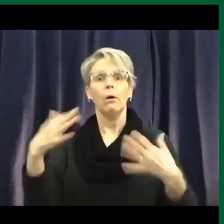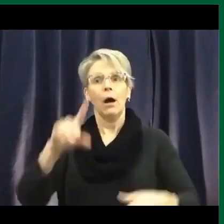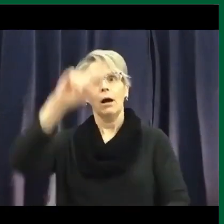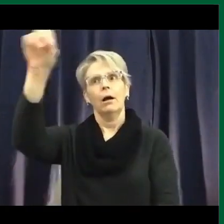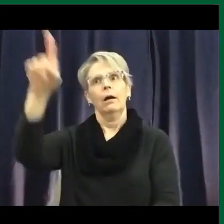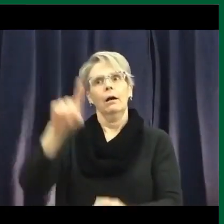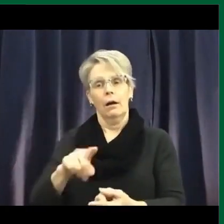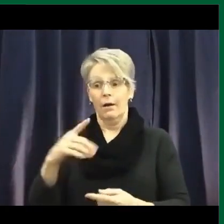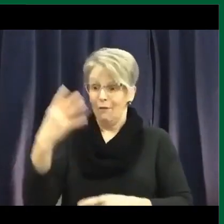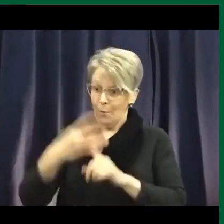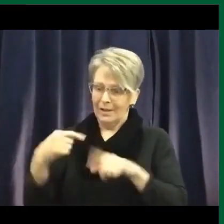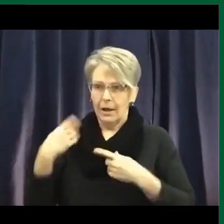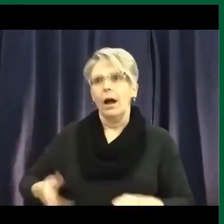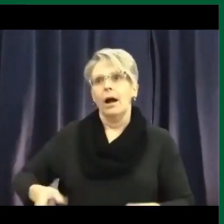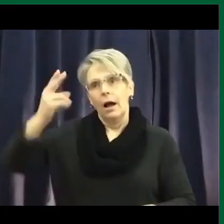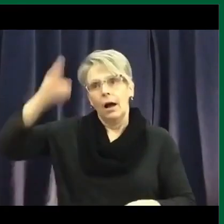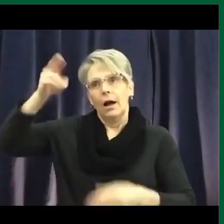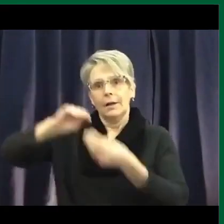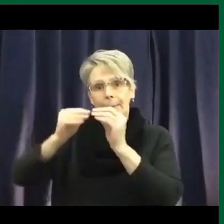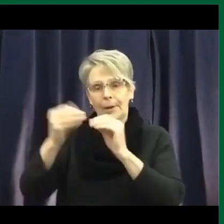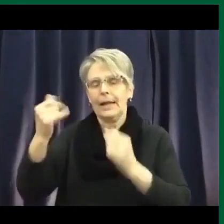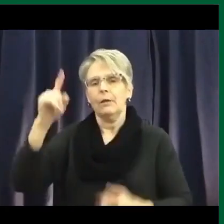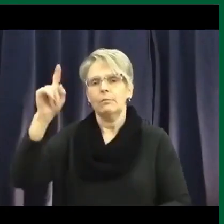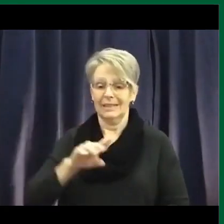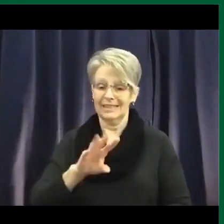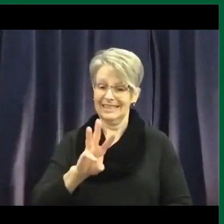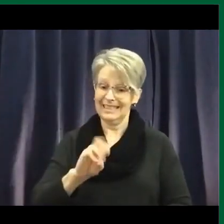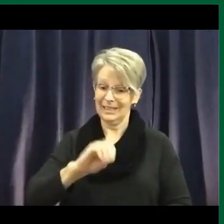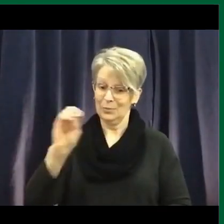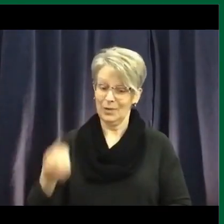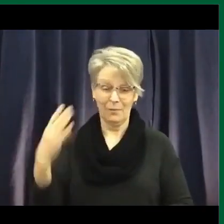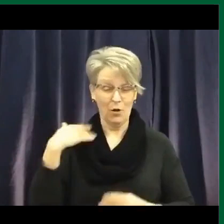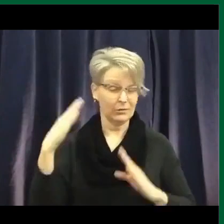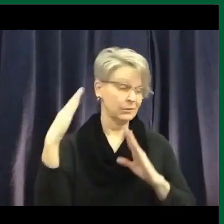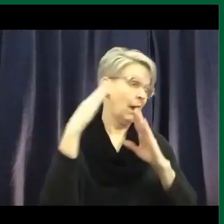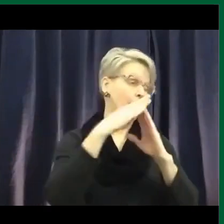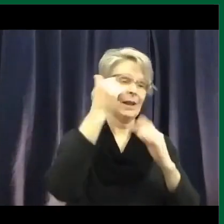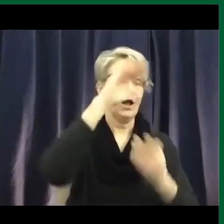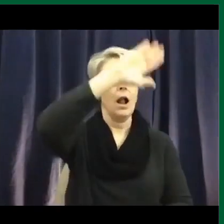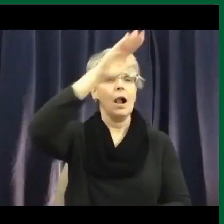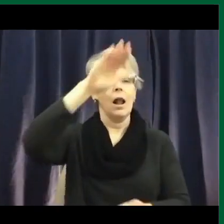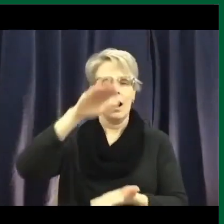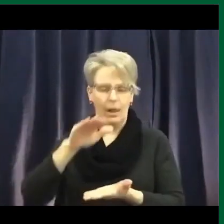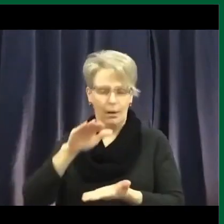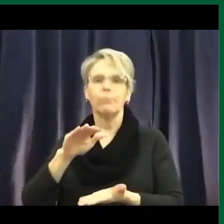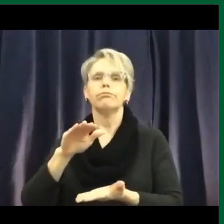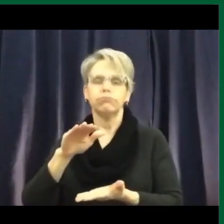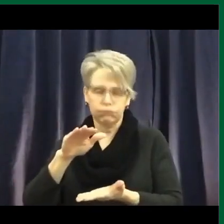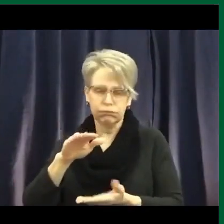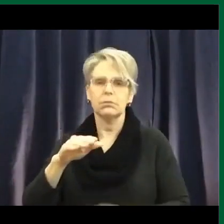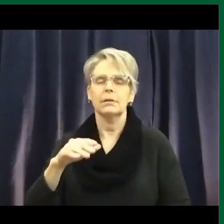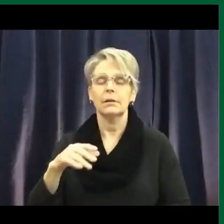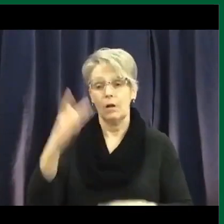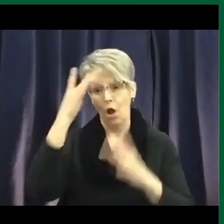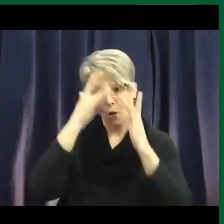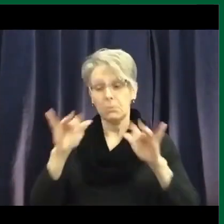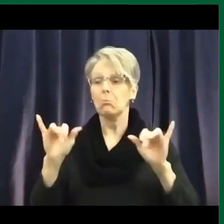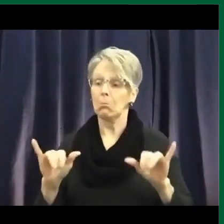4 months, and that's down 60% from the peak that we experienced in January. Hospitalizations remain